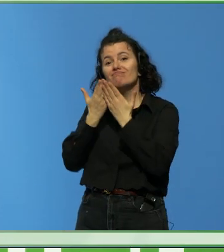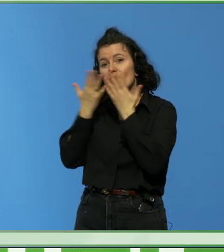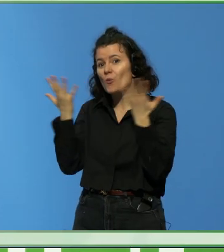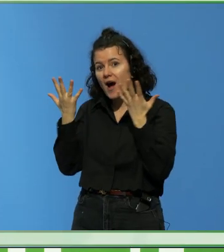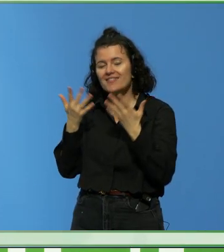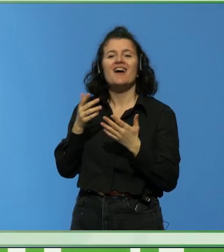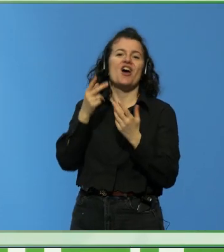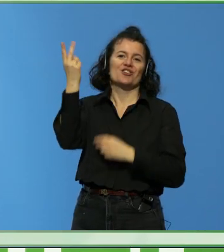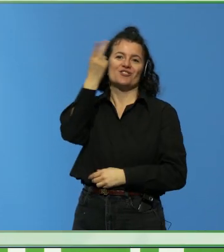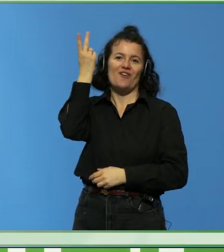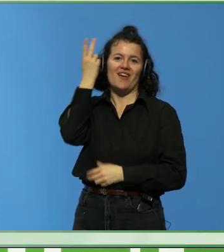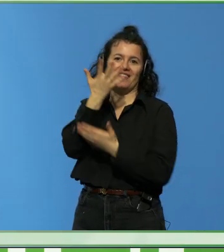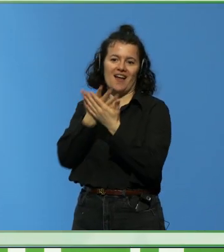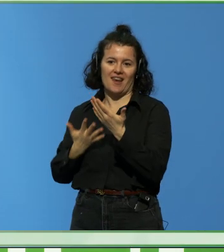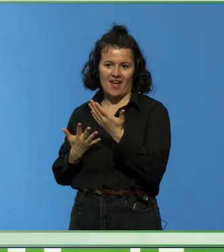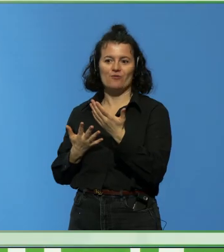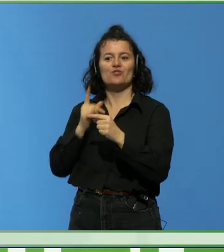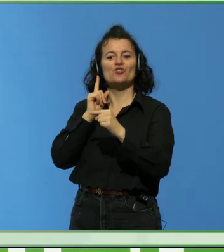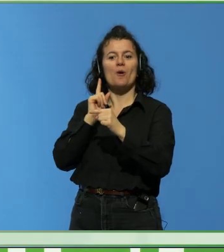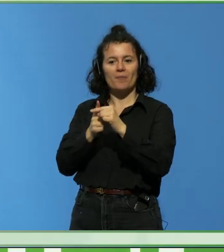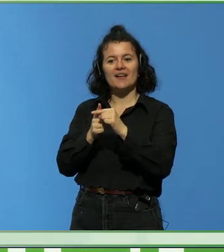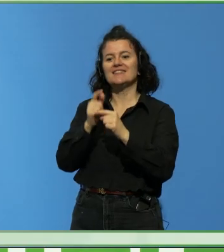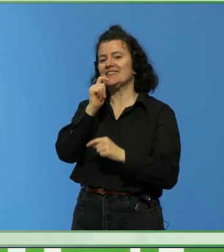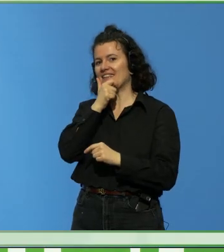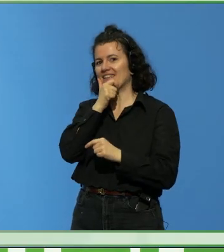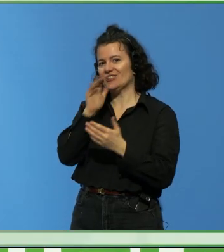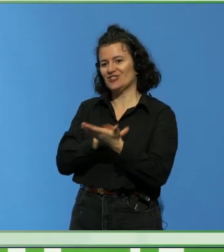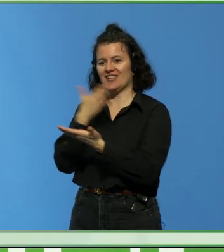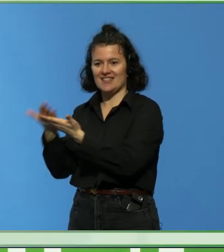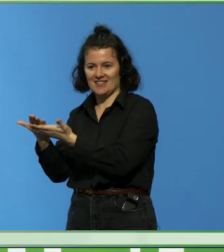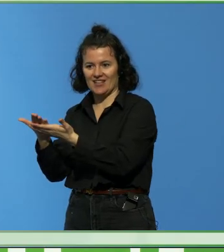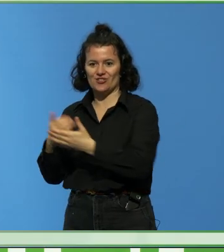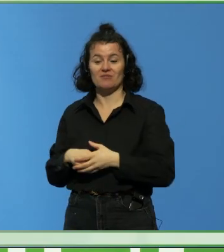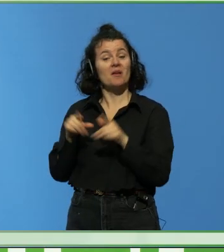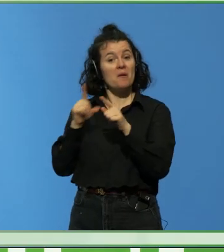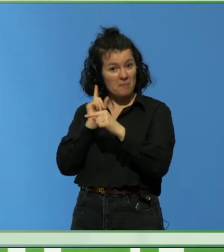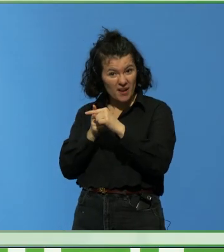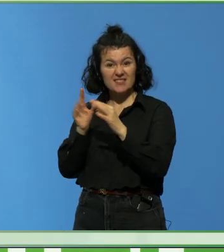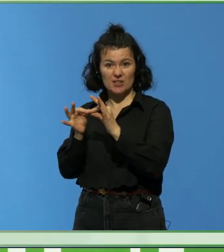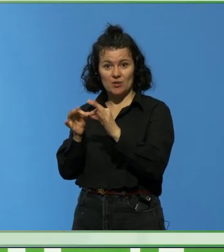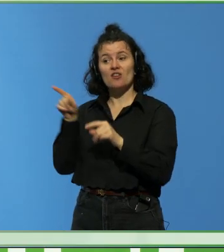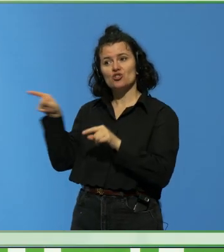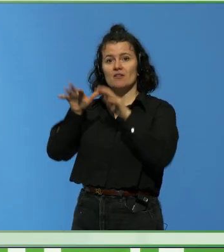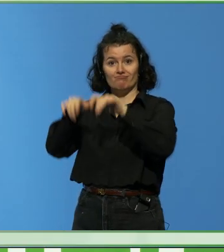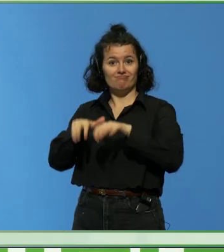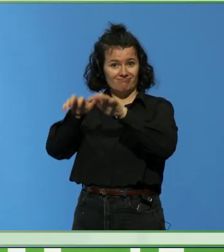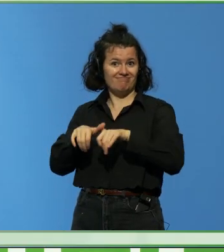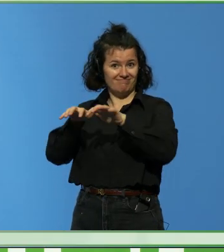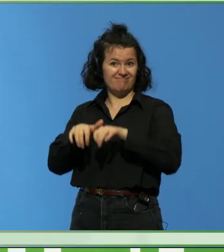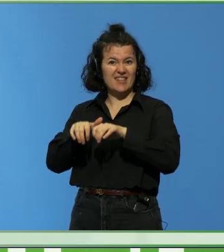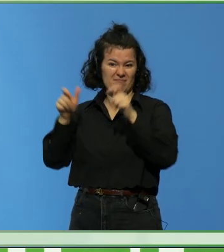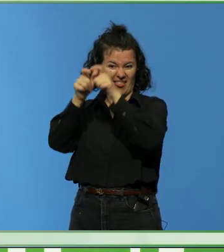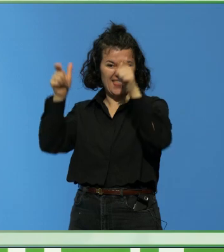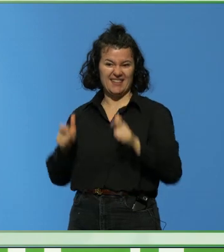English translation and interpreting with a thesis on metaphor translation. In other words, she's quite smart. And she works